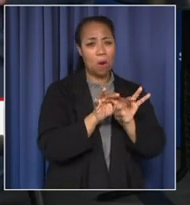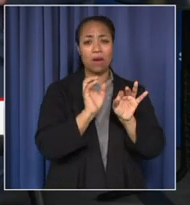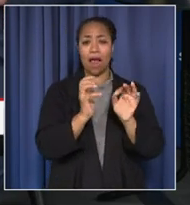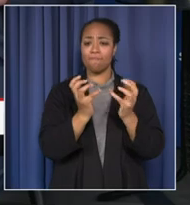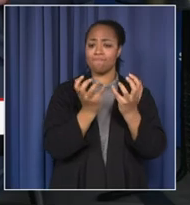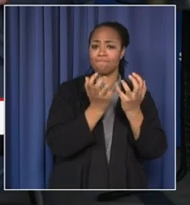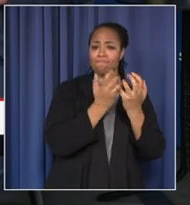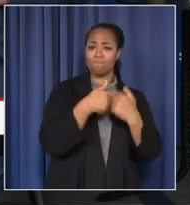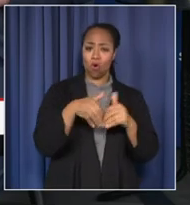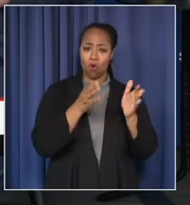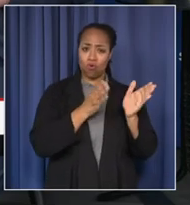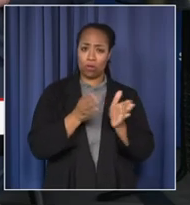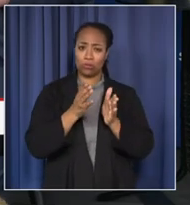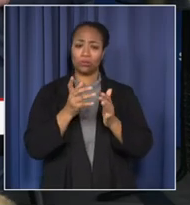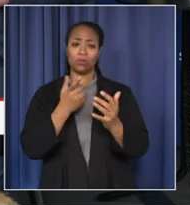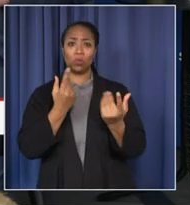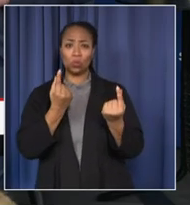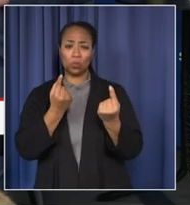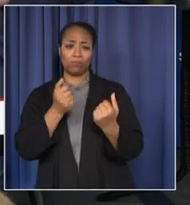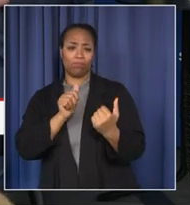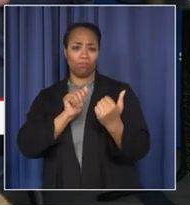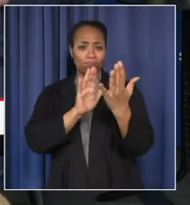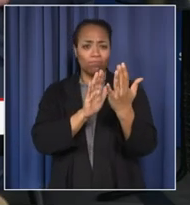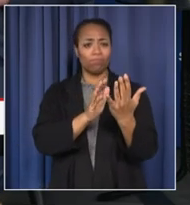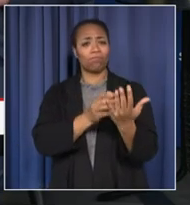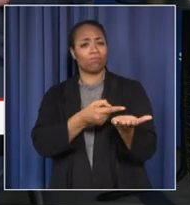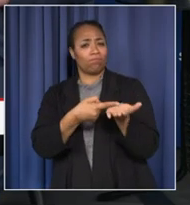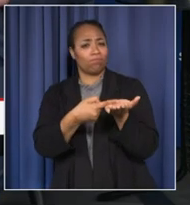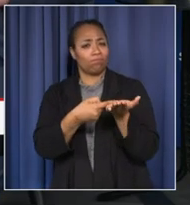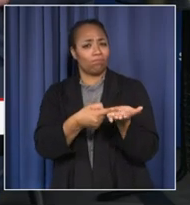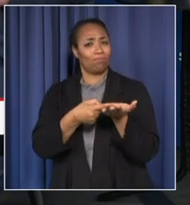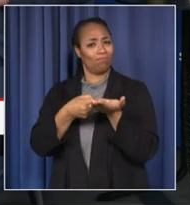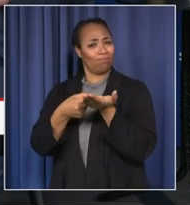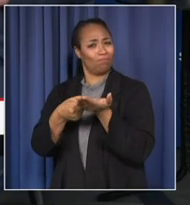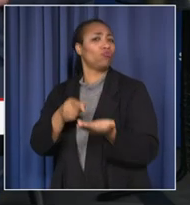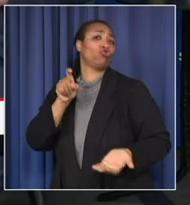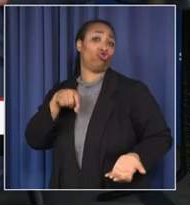Let me just follow up on that question quickly with another question from